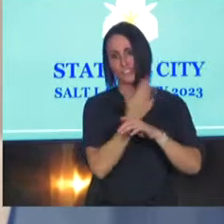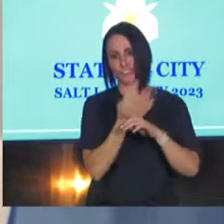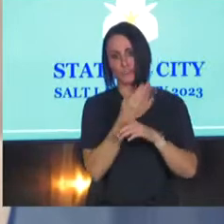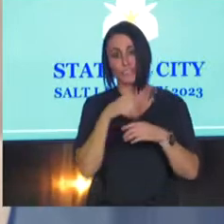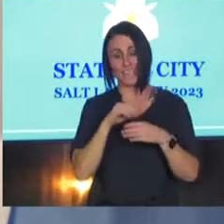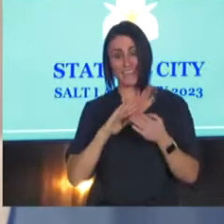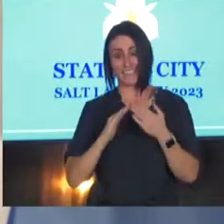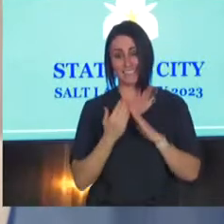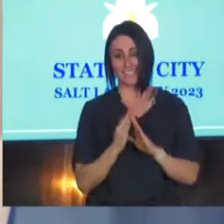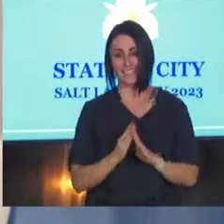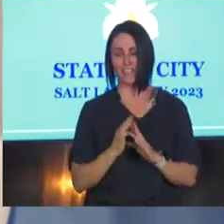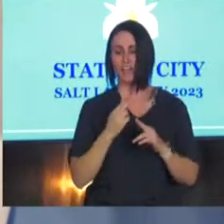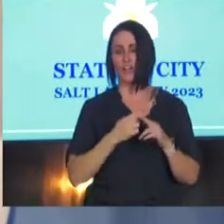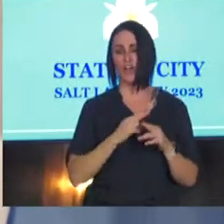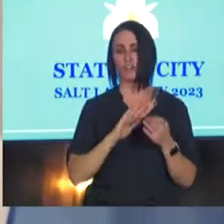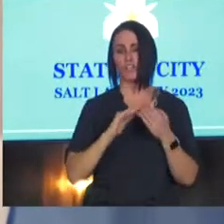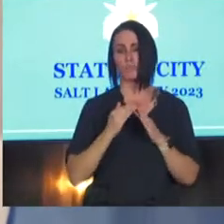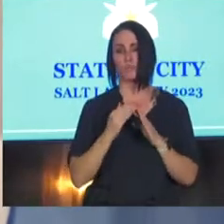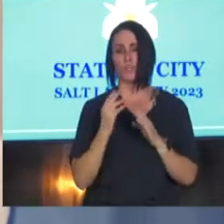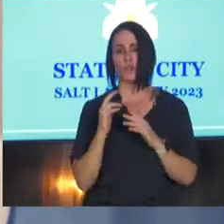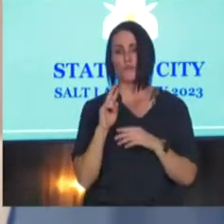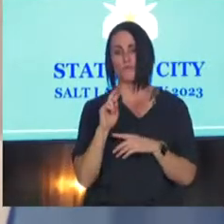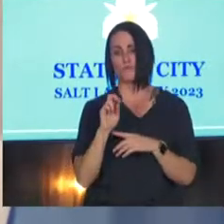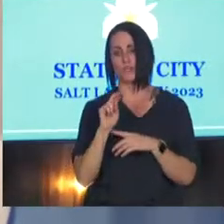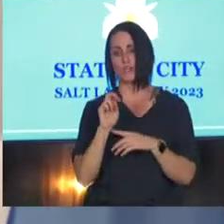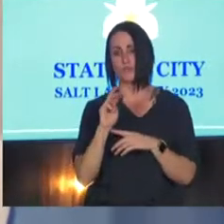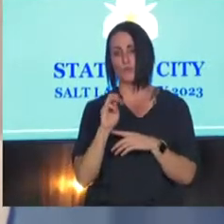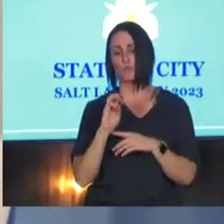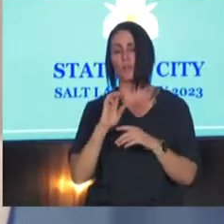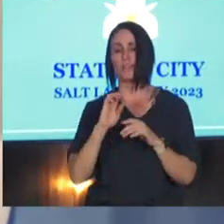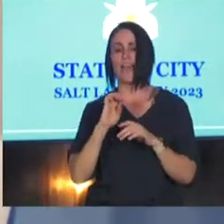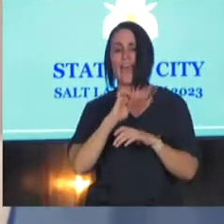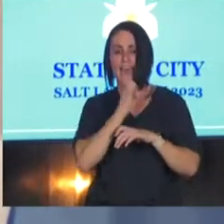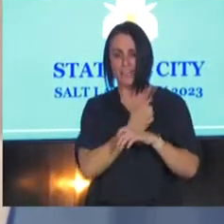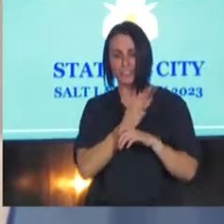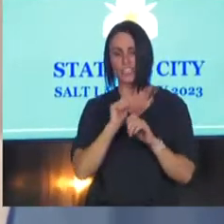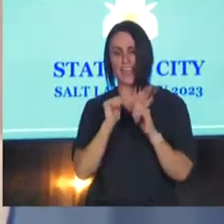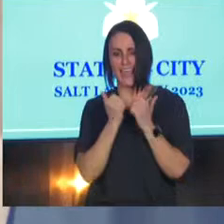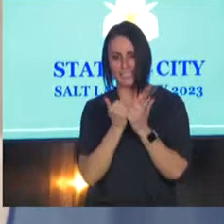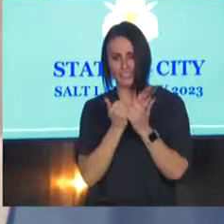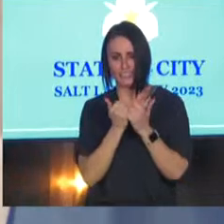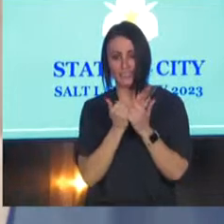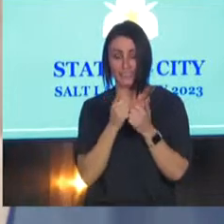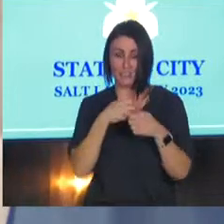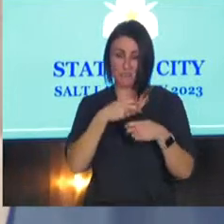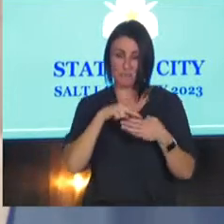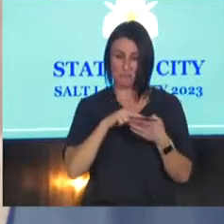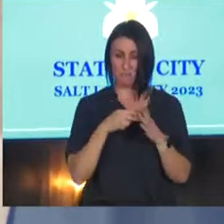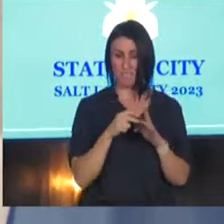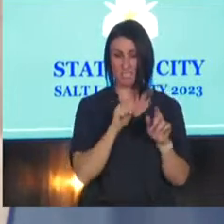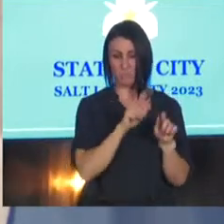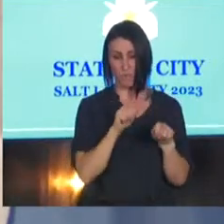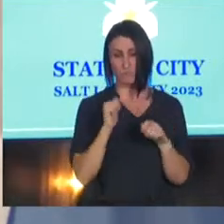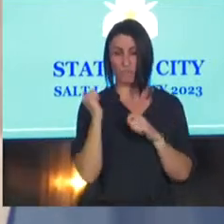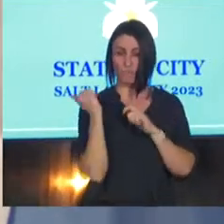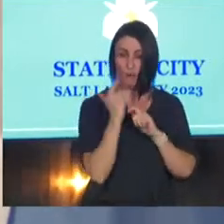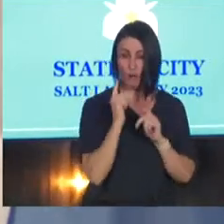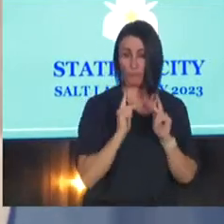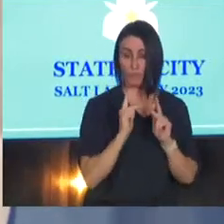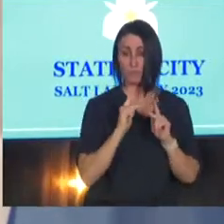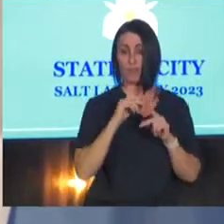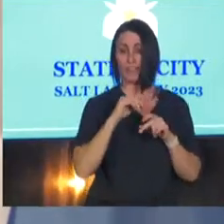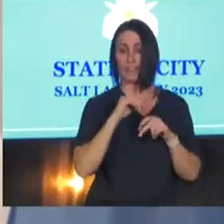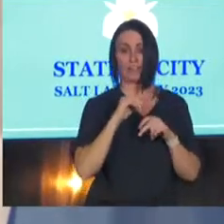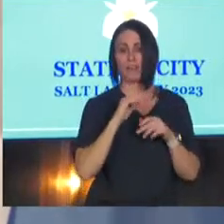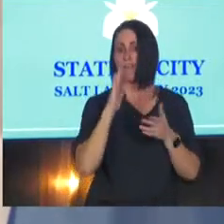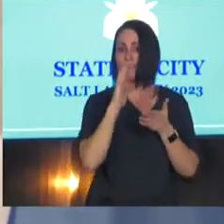entire city. It's called the Community Renewable Energy Agency, and it will make it possible for everyone in the city to eliminate their